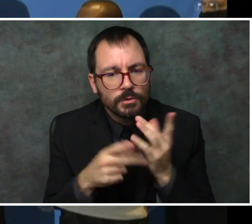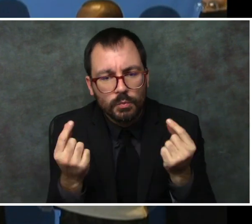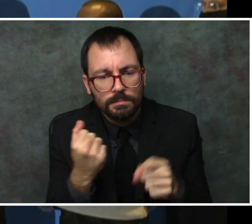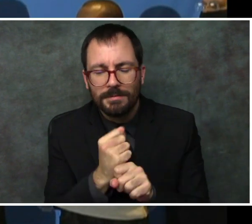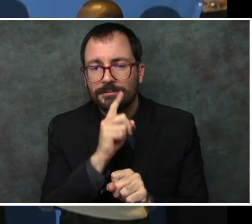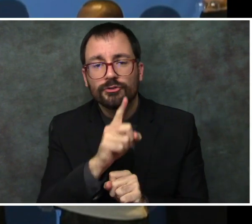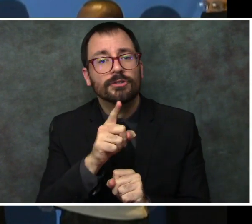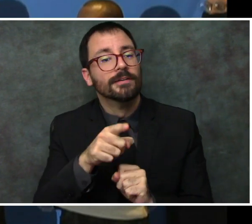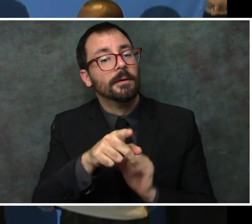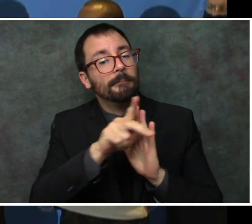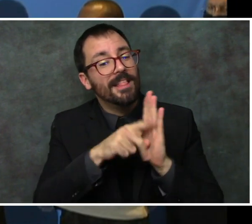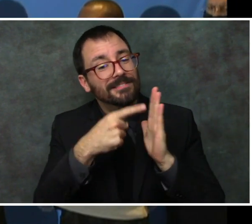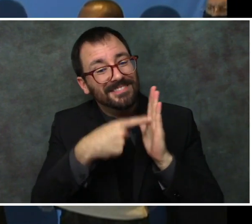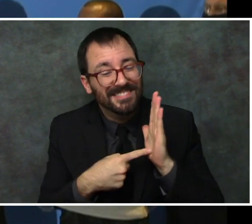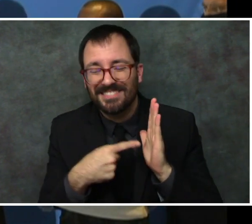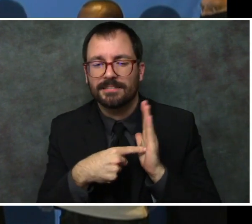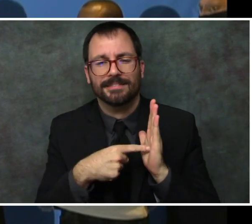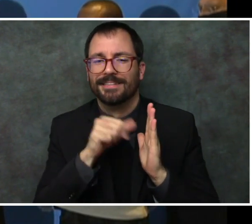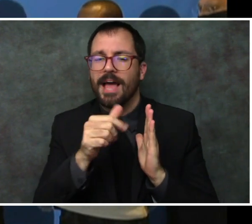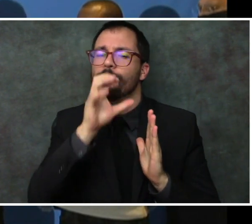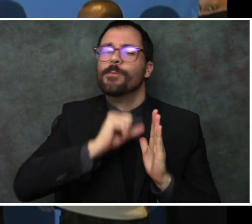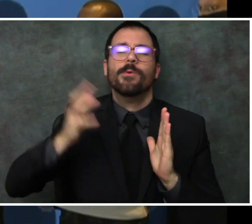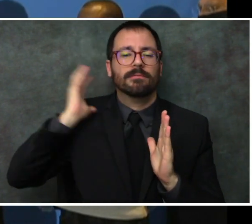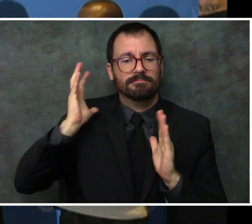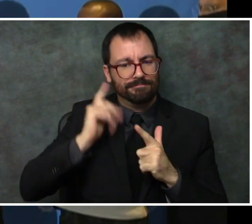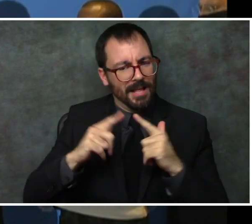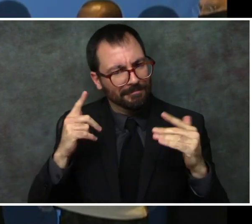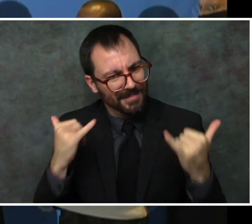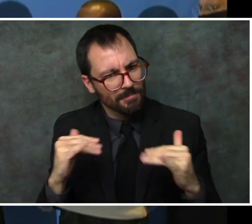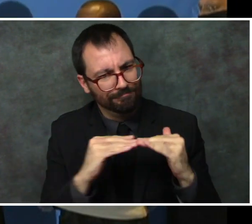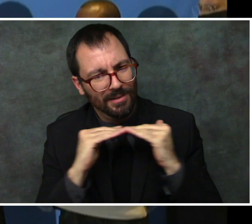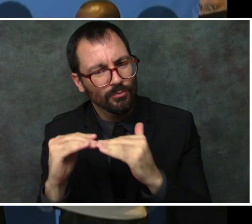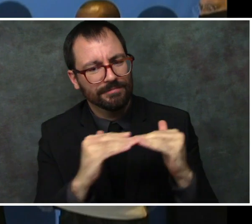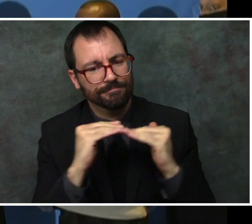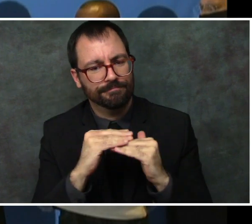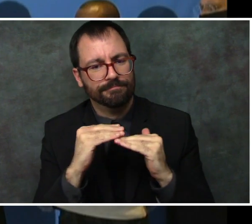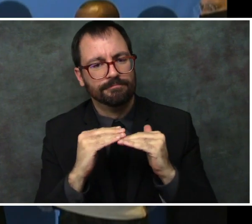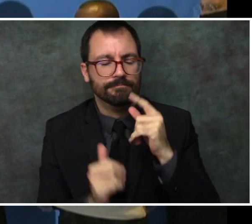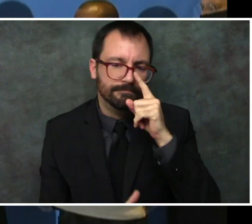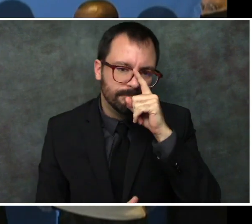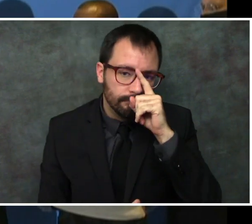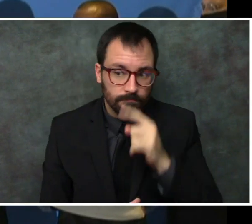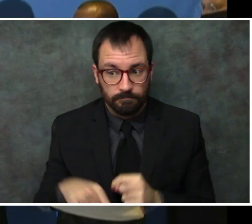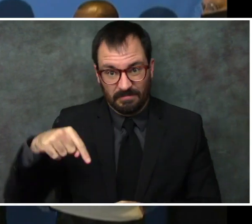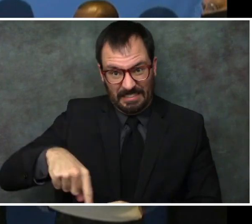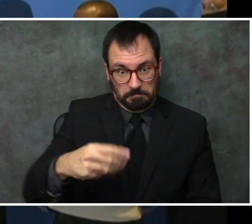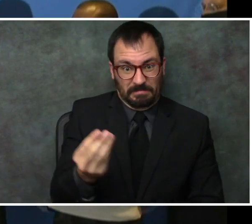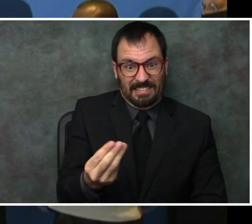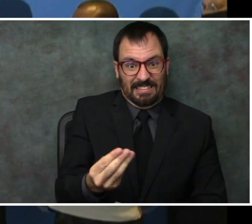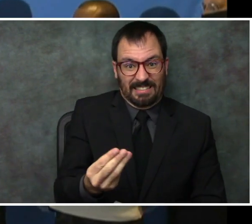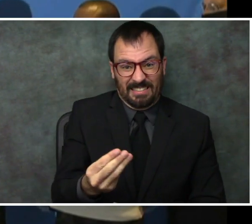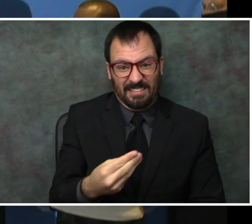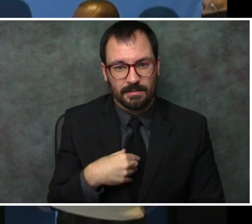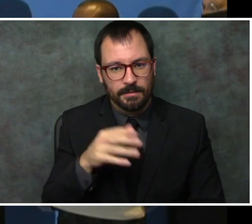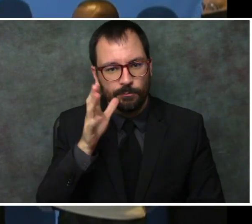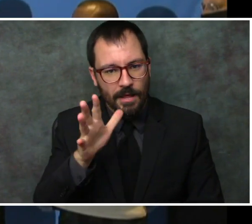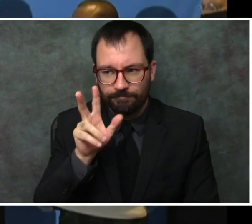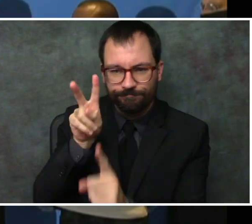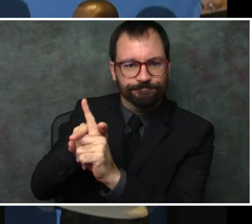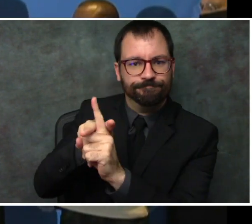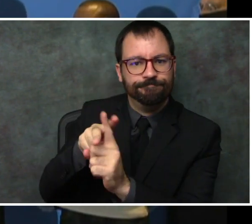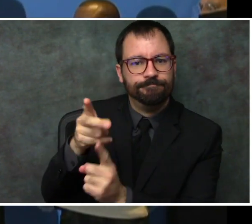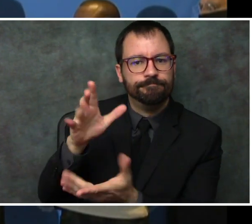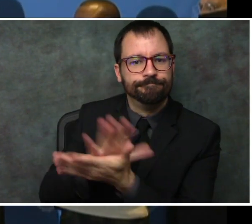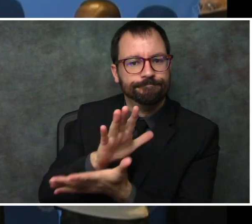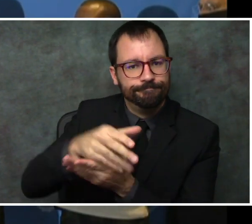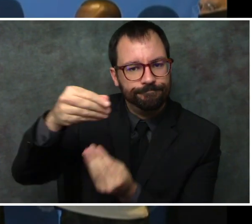Furthermore, this Monday I will be filing a home rule petition with the Boston City Council and ultimately at the state legislature to amend the civil service rules